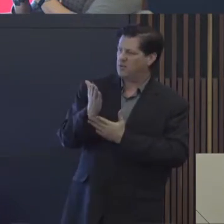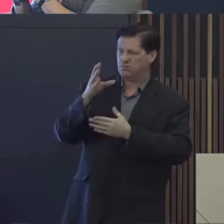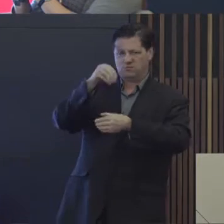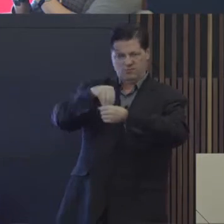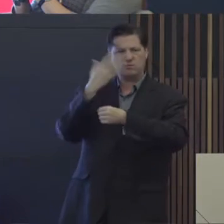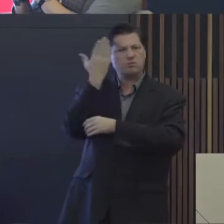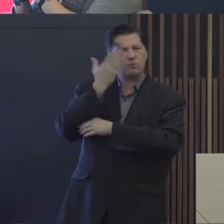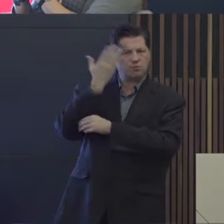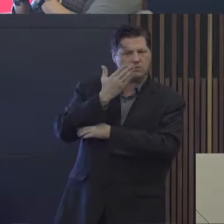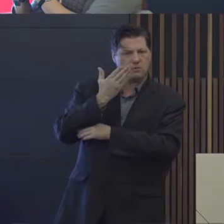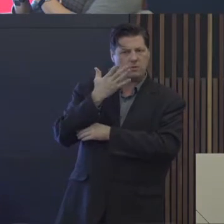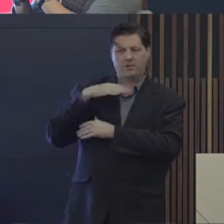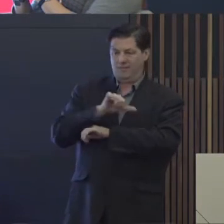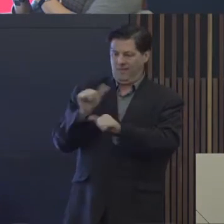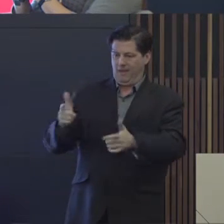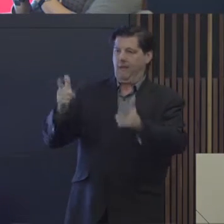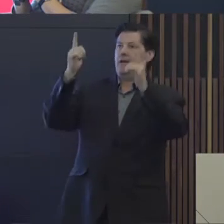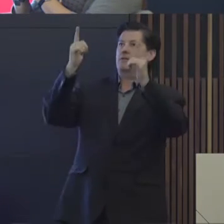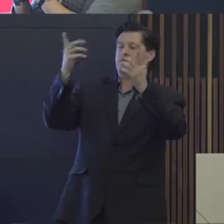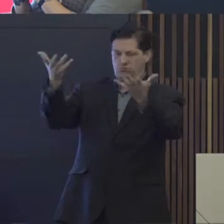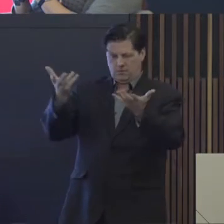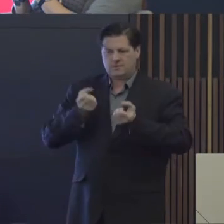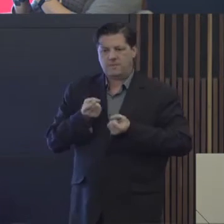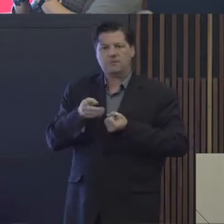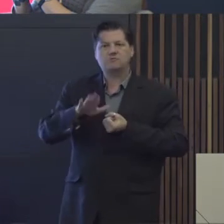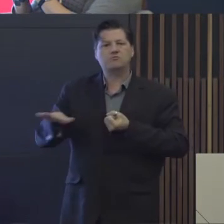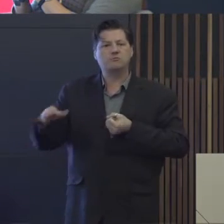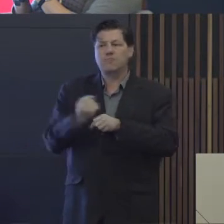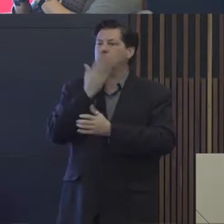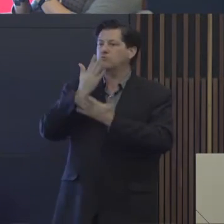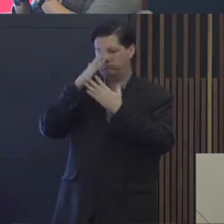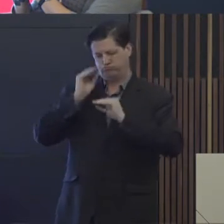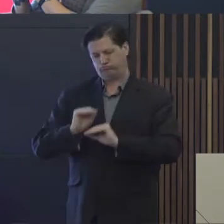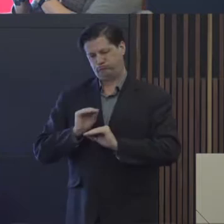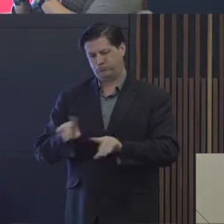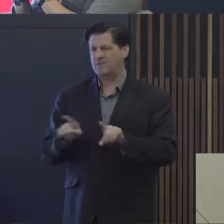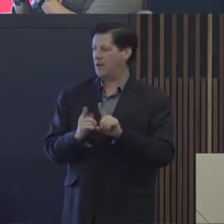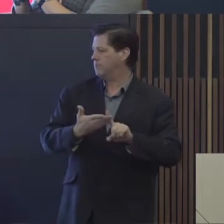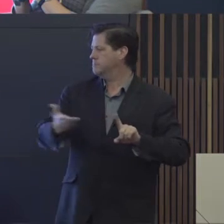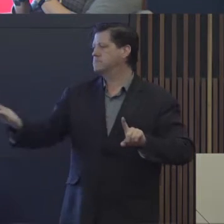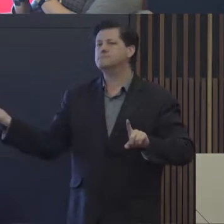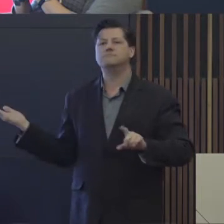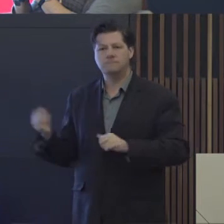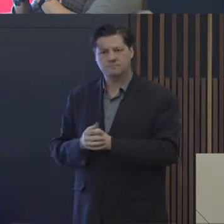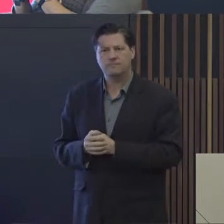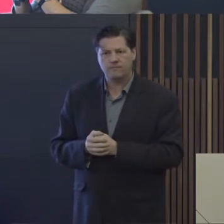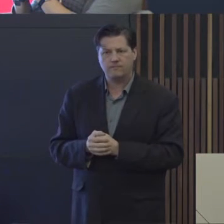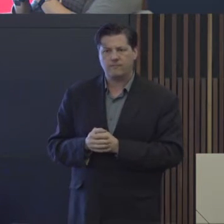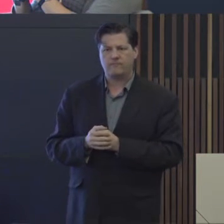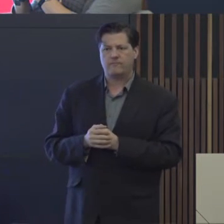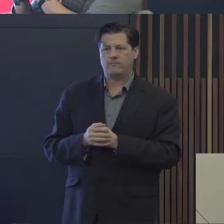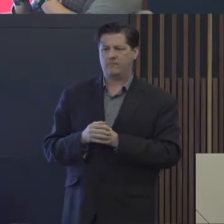to embrace the needs of those children, and to ensure that they're educated like any other child. Children don't